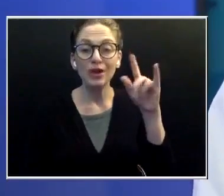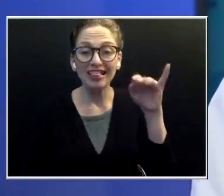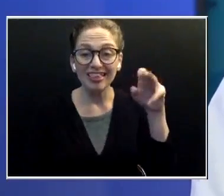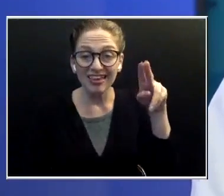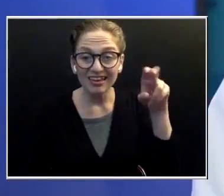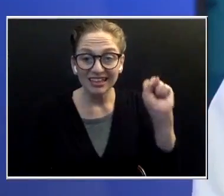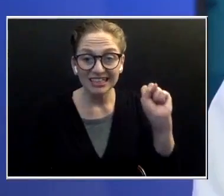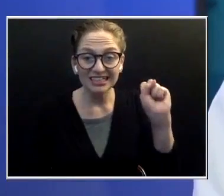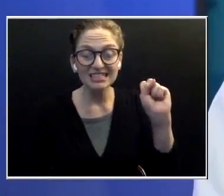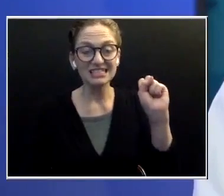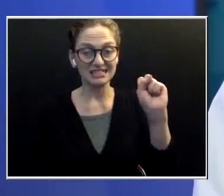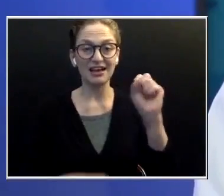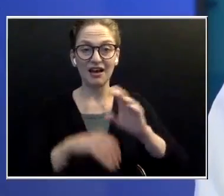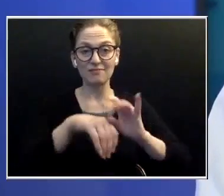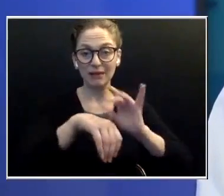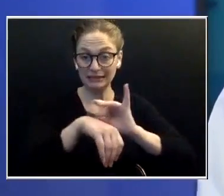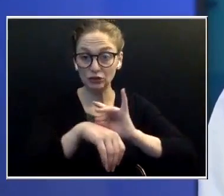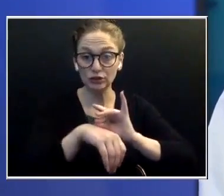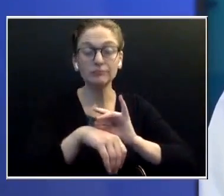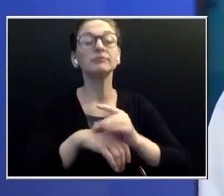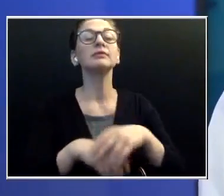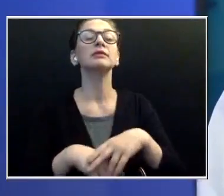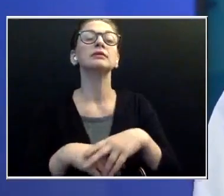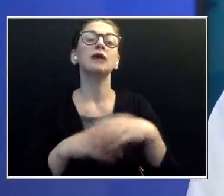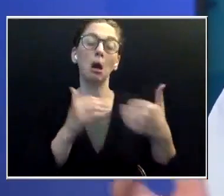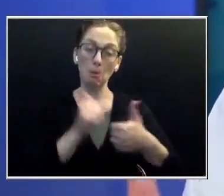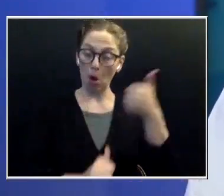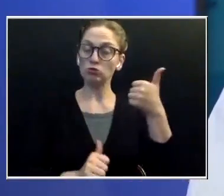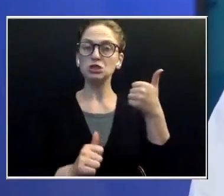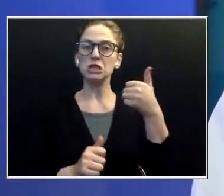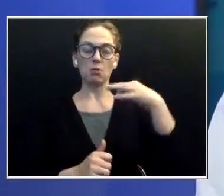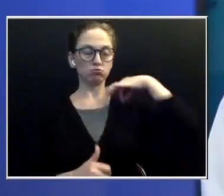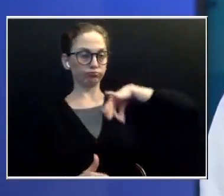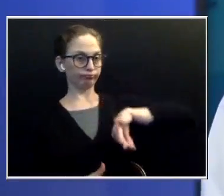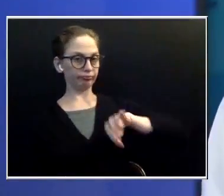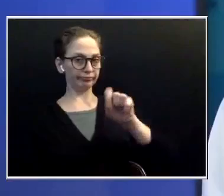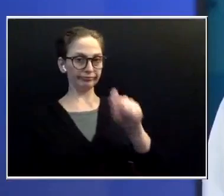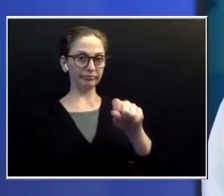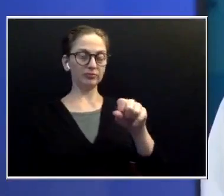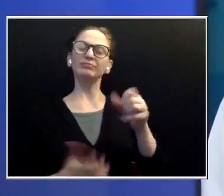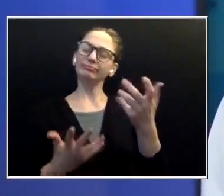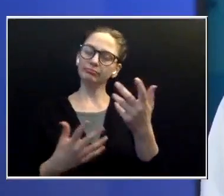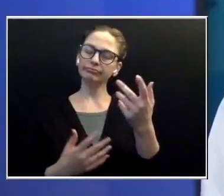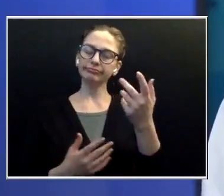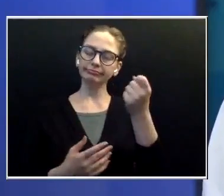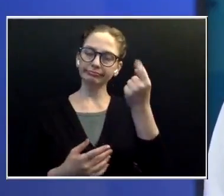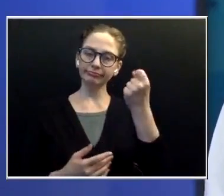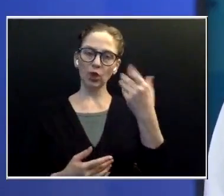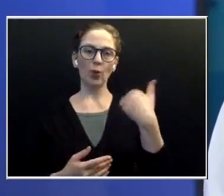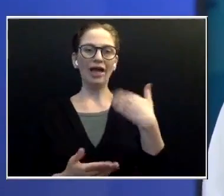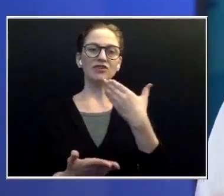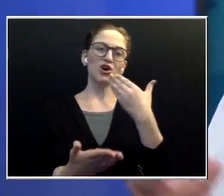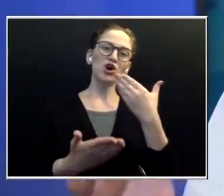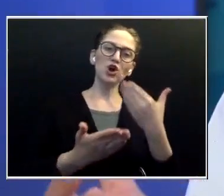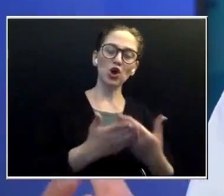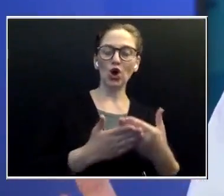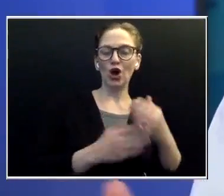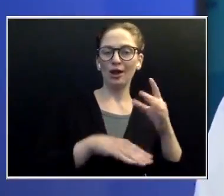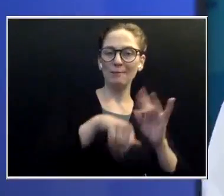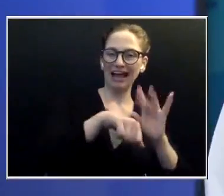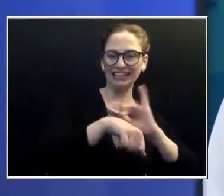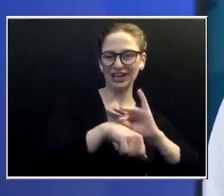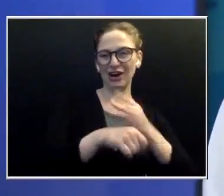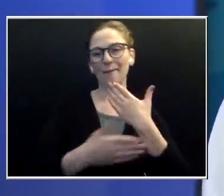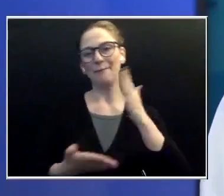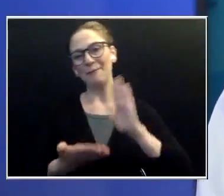microbes. The most of them are beneficial. So we have actually good bacteria and bad bacteria. We call them actually, to make it easy for the audience today. So the good guys, we have the good